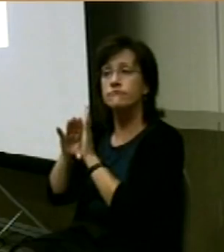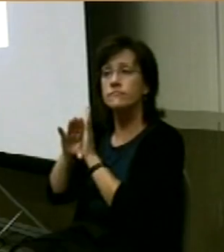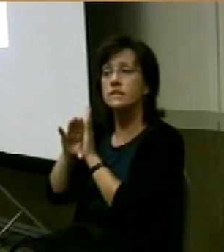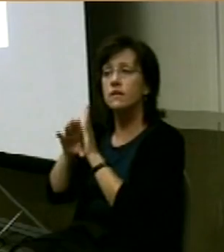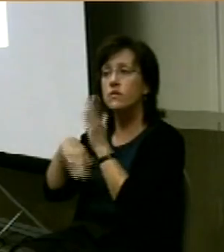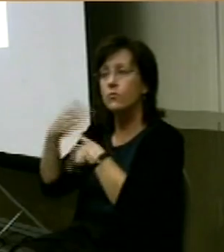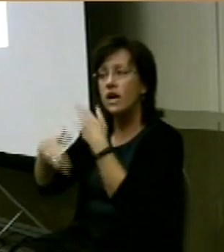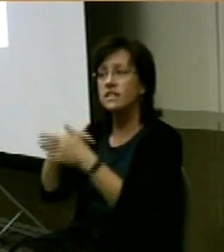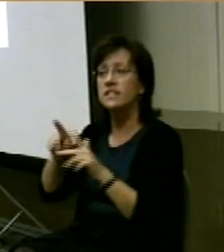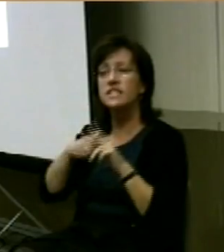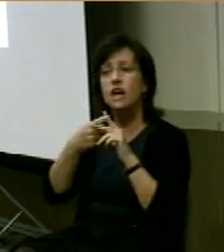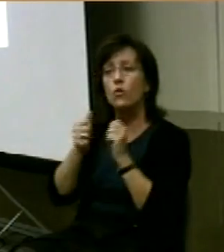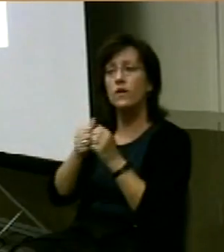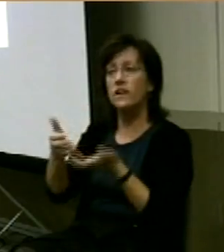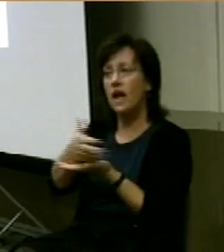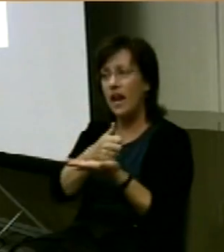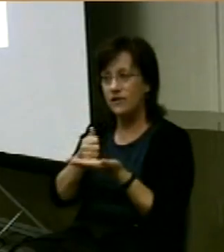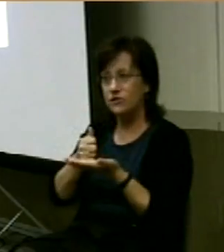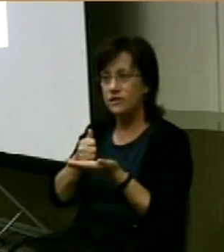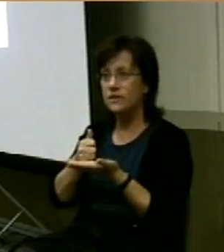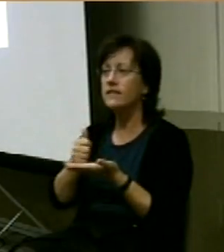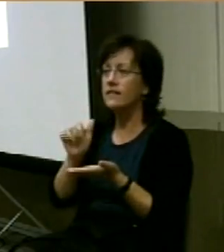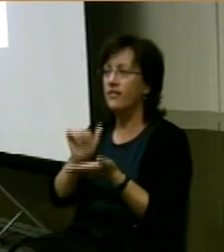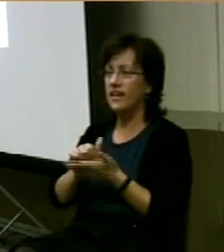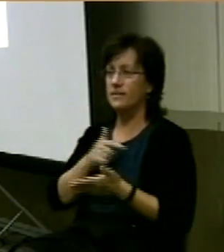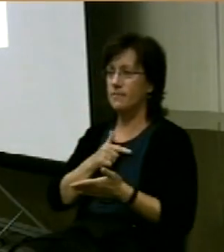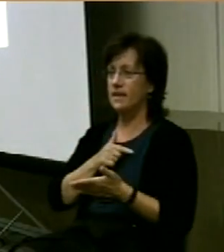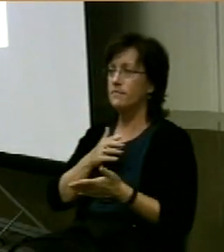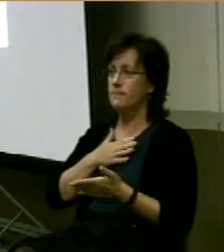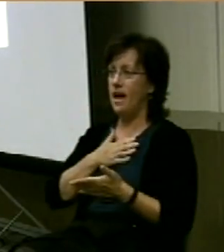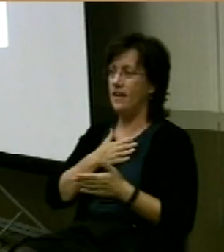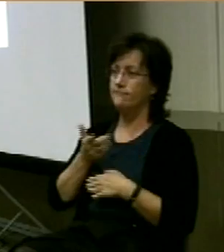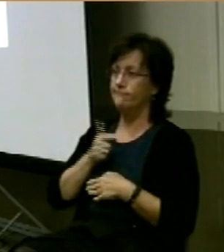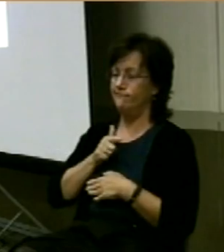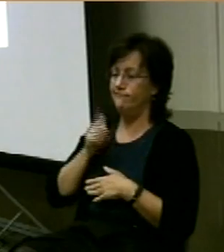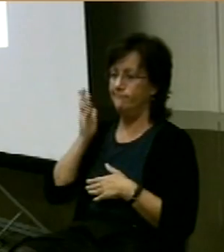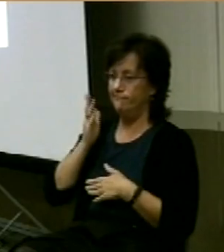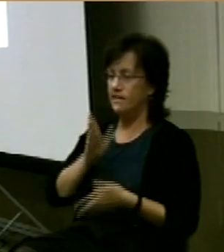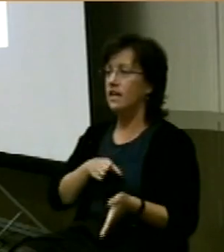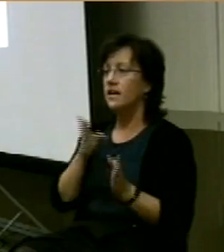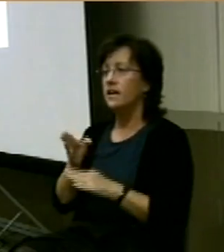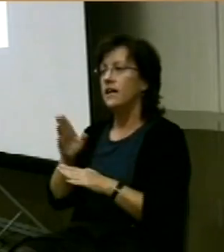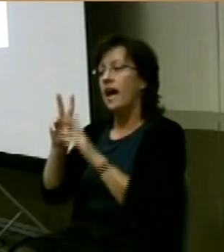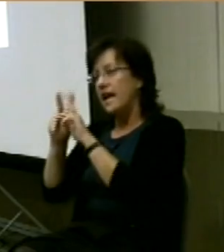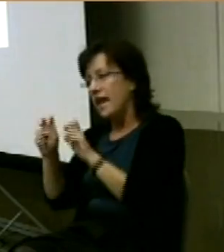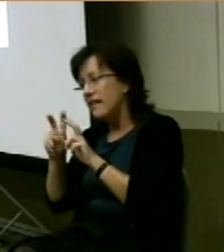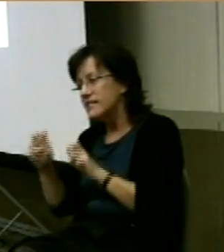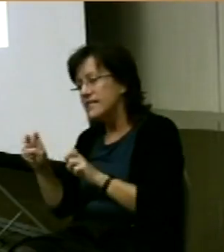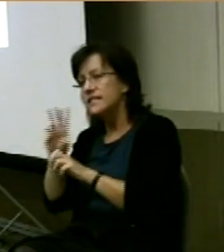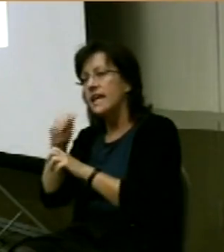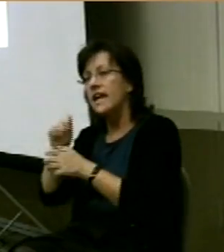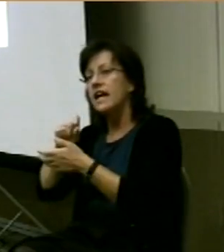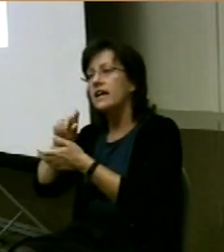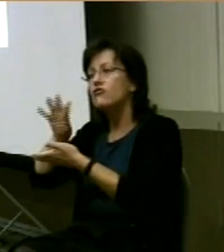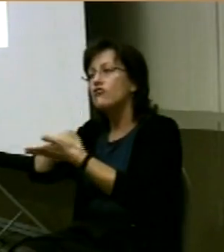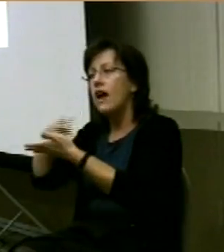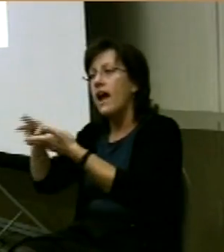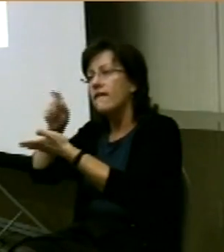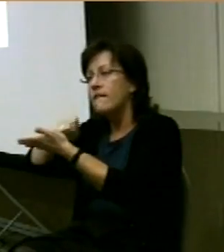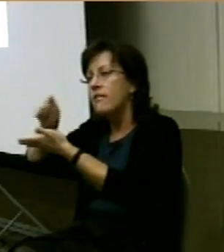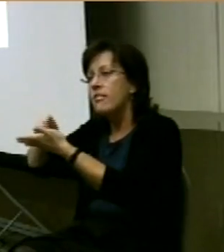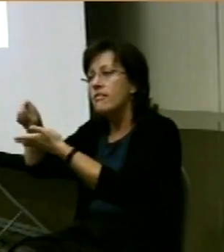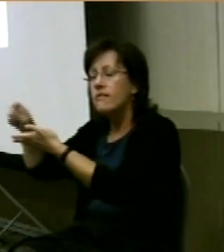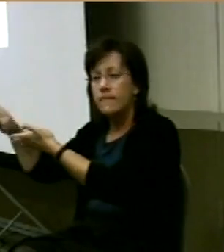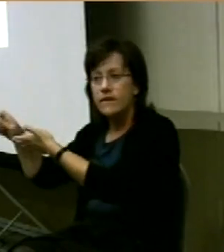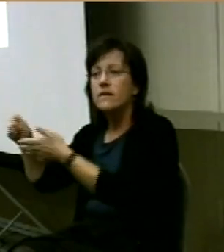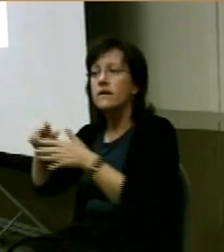that's what you get me for all morning. And then the next step is analysis and graphing, so how to take that information that you've collected and turn